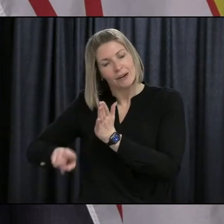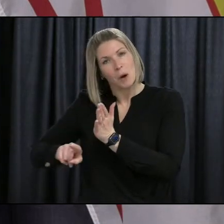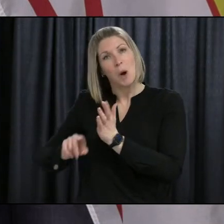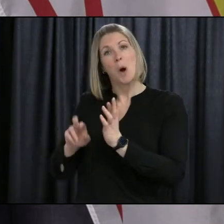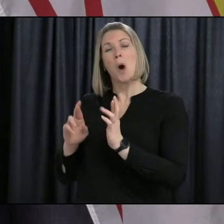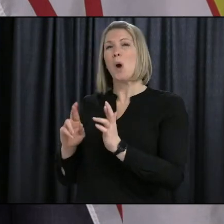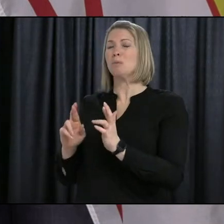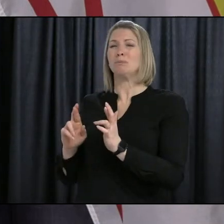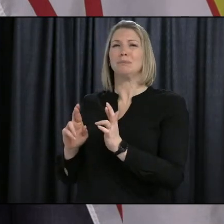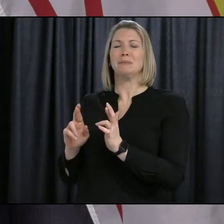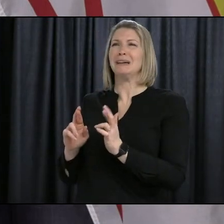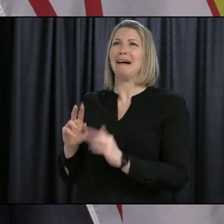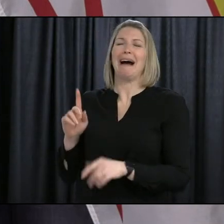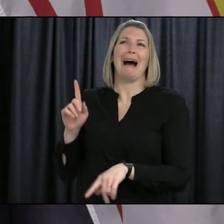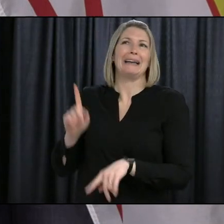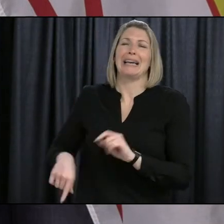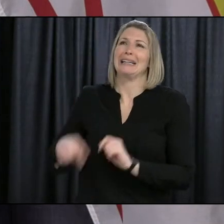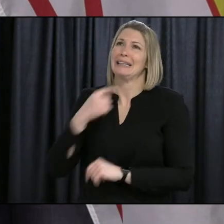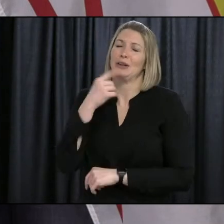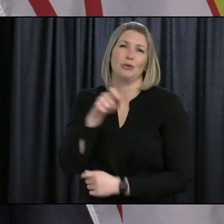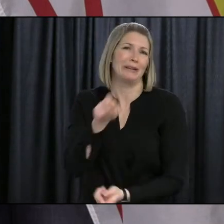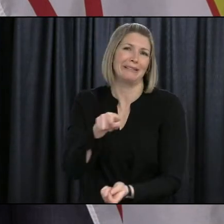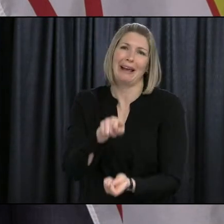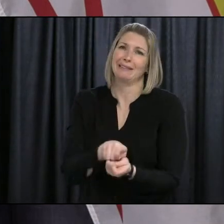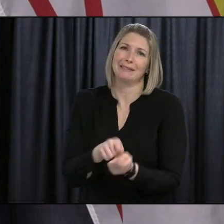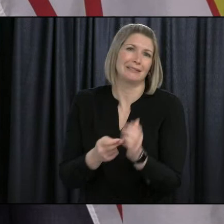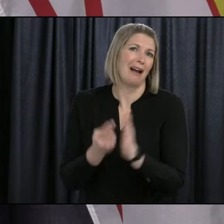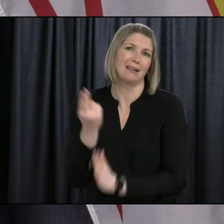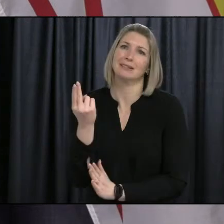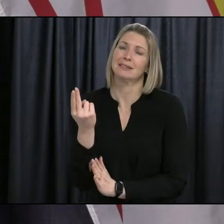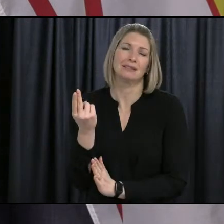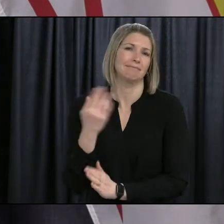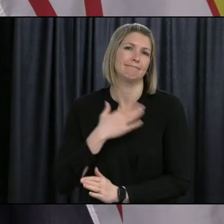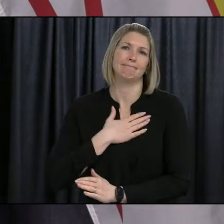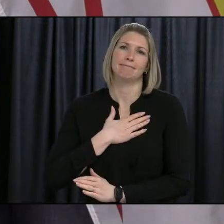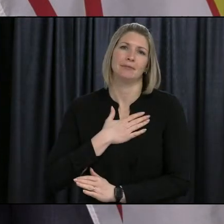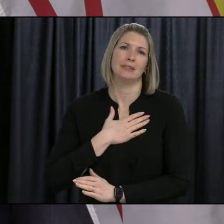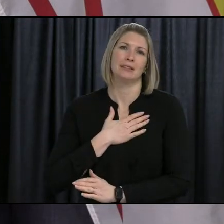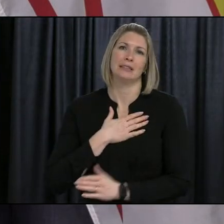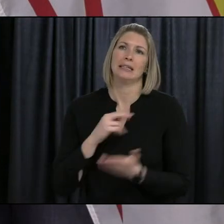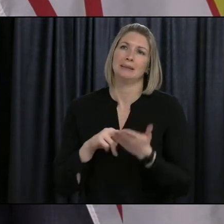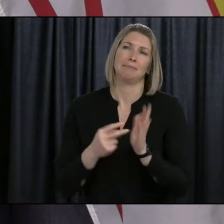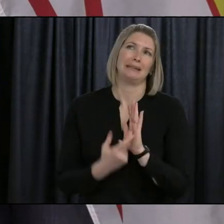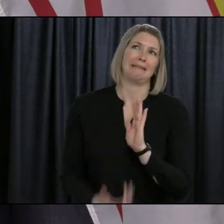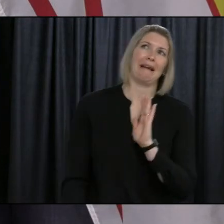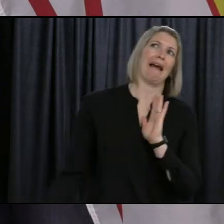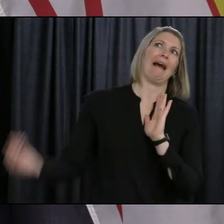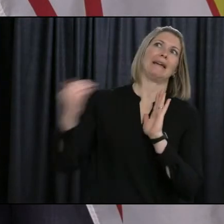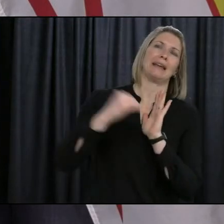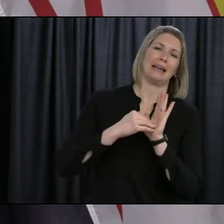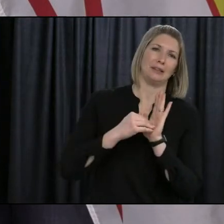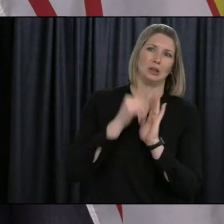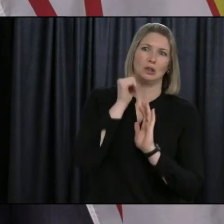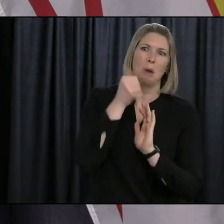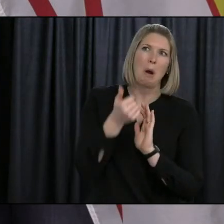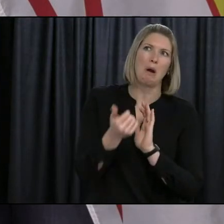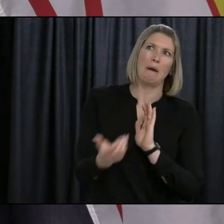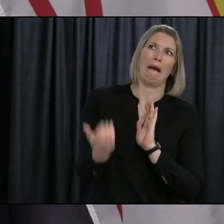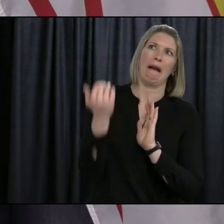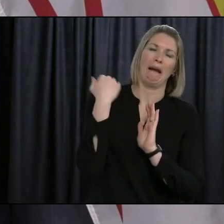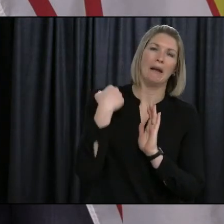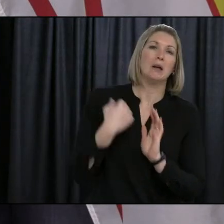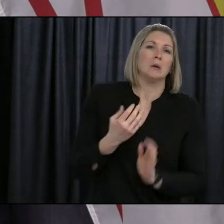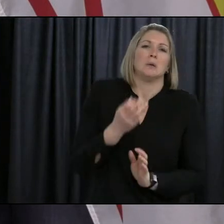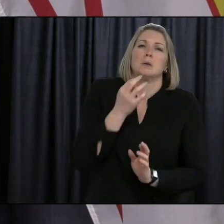fairly soon. I don't want to give you a date, though, honestly, because then we'll be back here asking the same question. So we hope to have it very